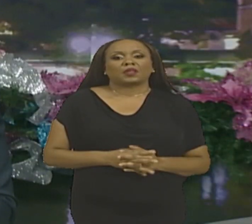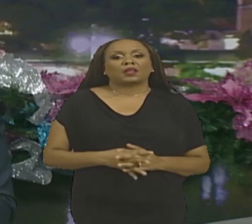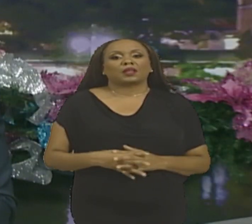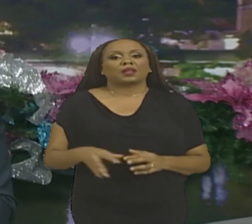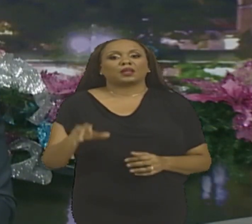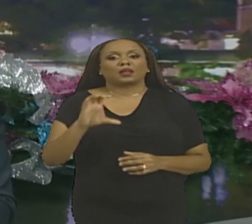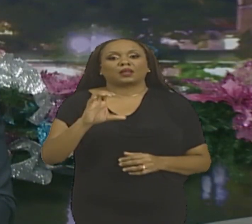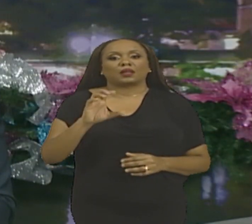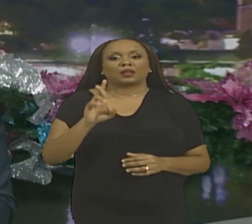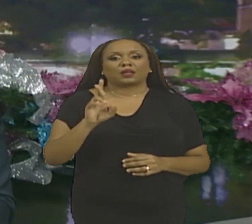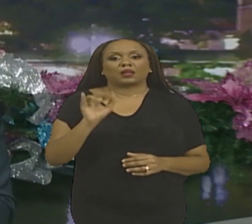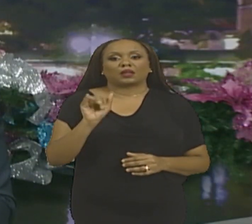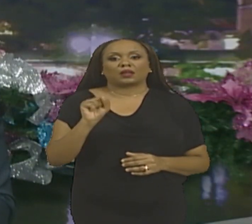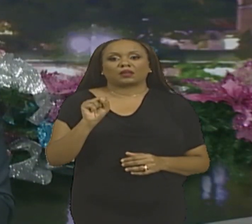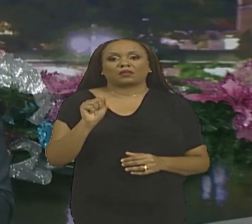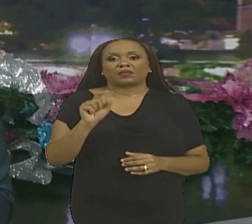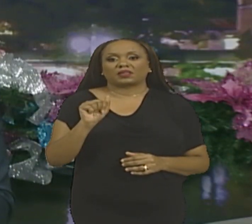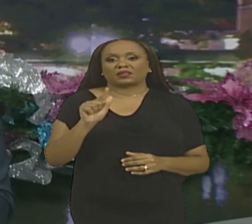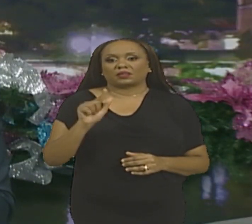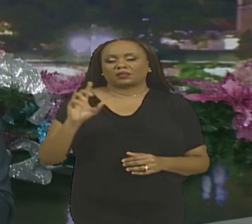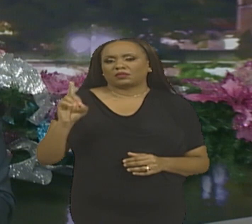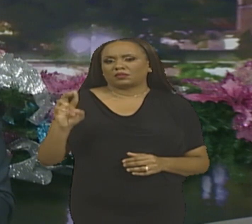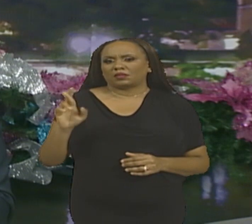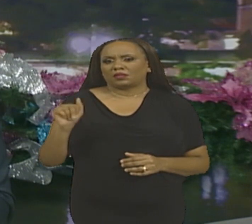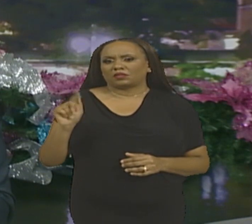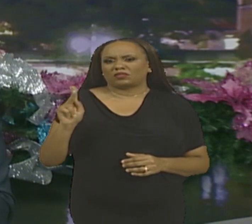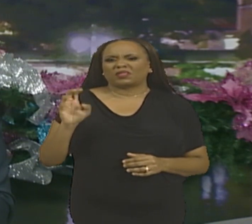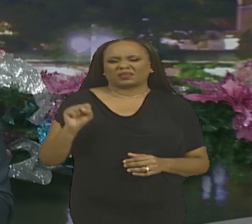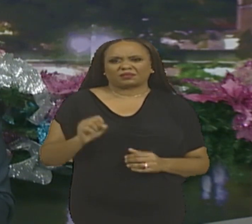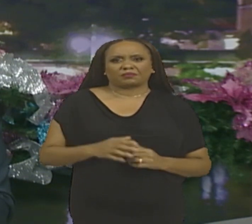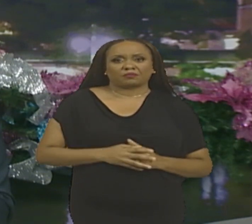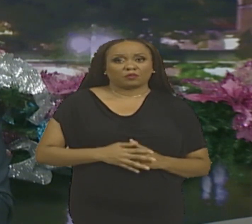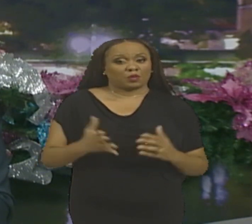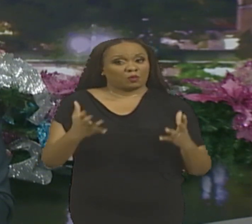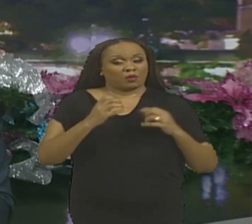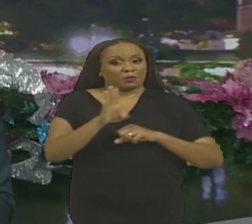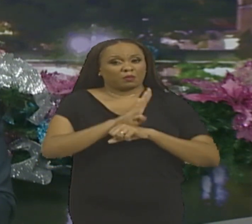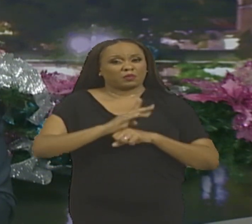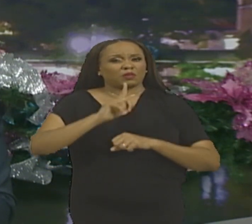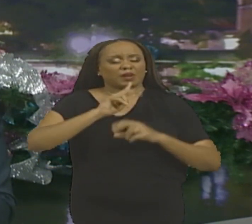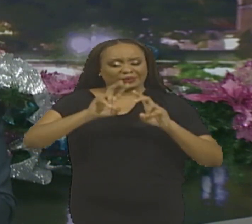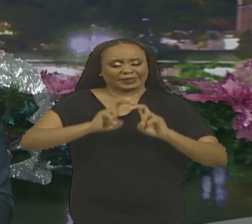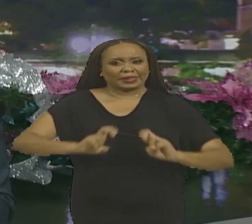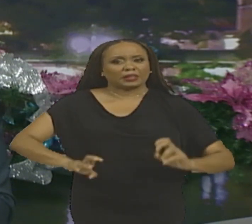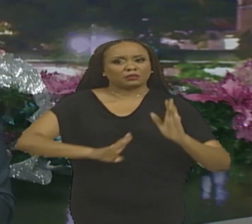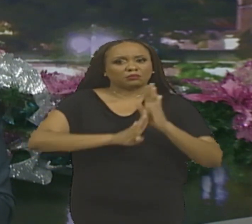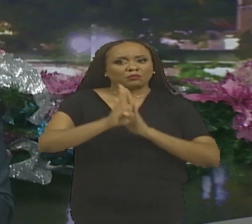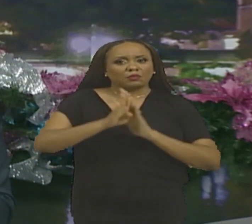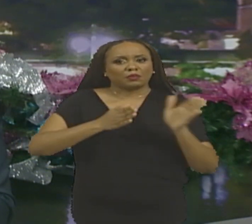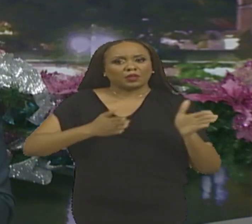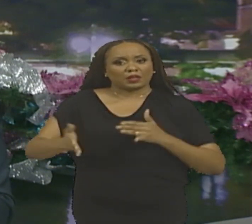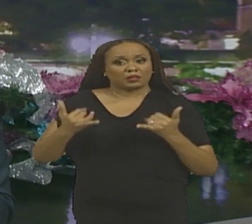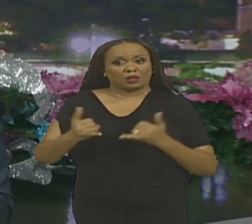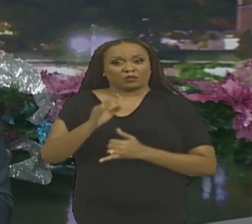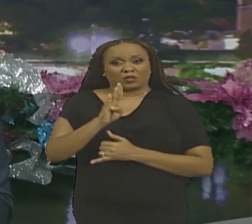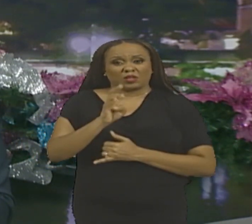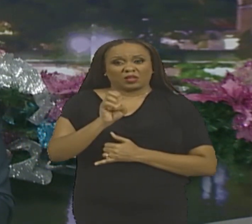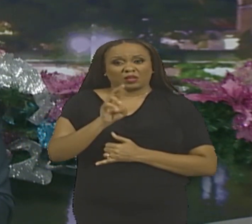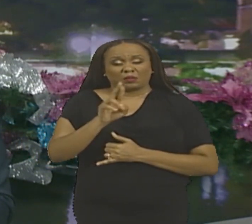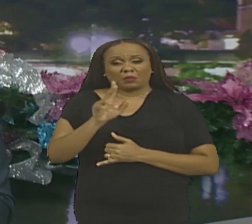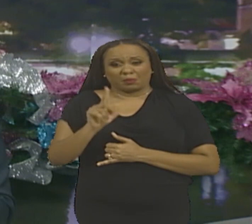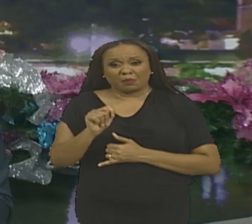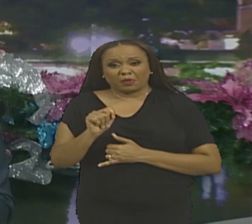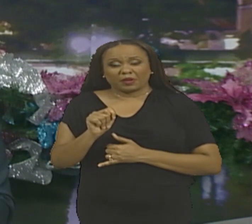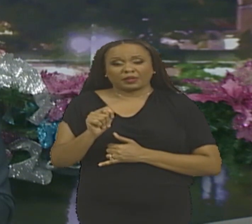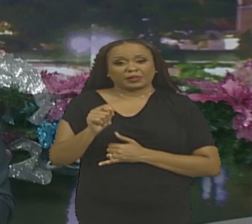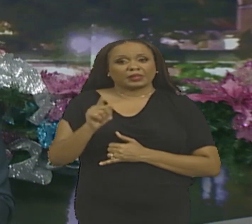Opposition Senator Crystal Drakes wants Barbados to look at a growth and development plan. She says the current BERT program is one of